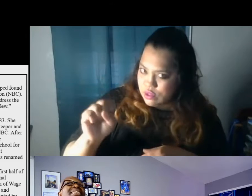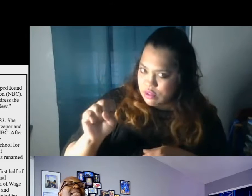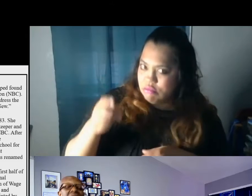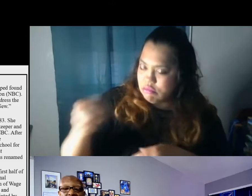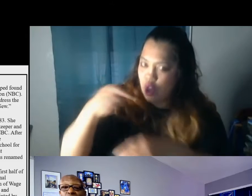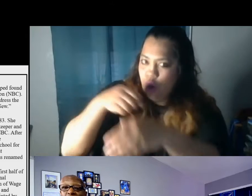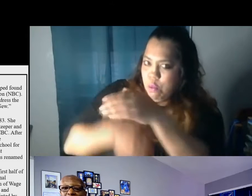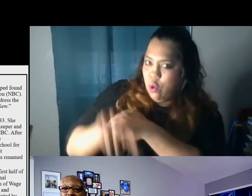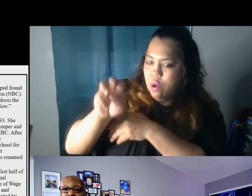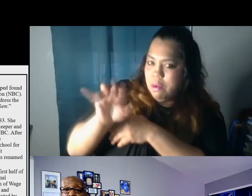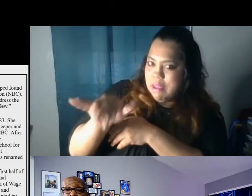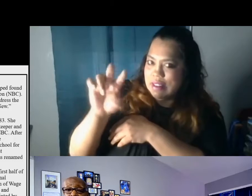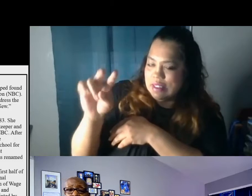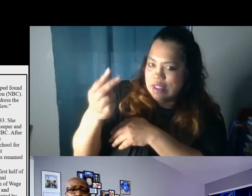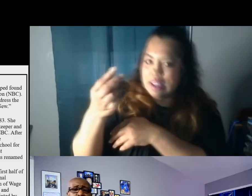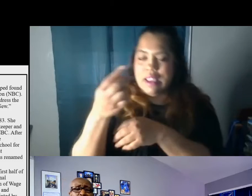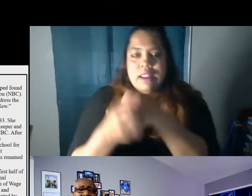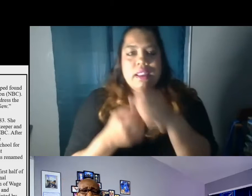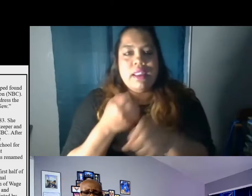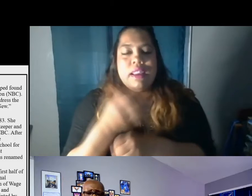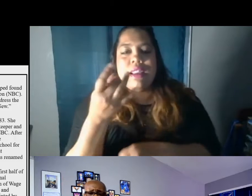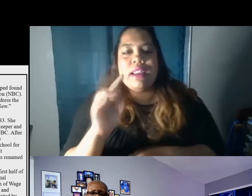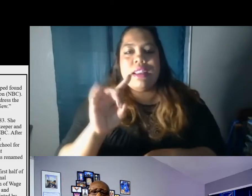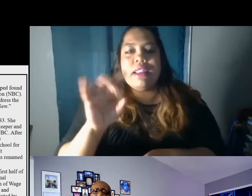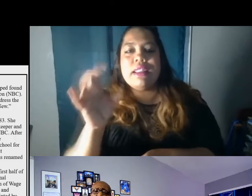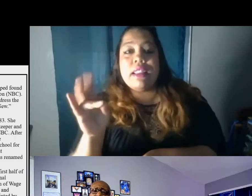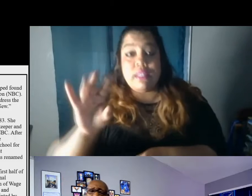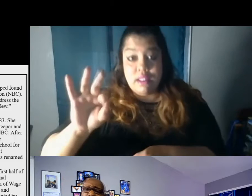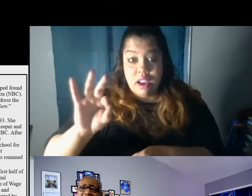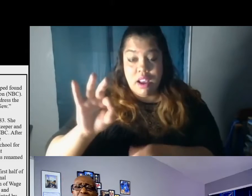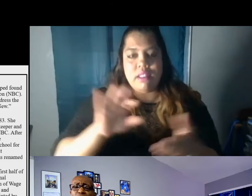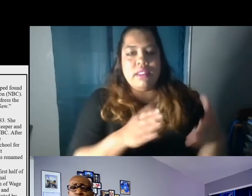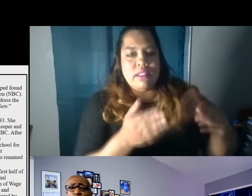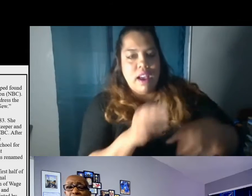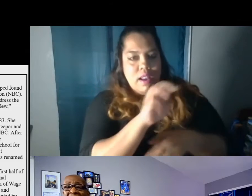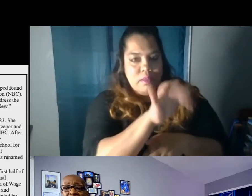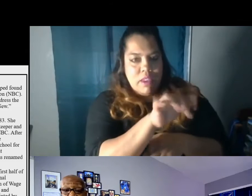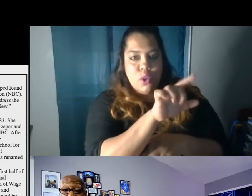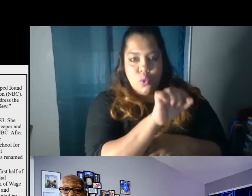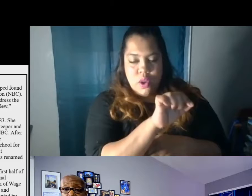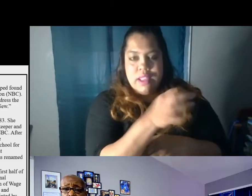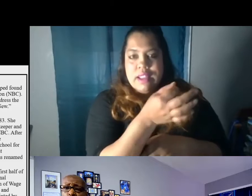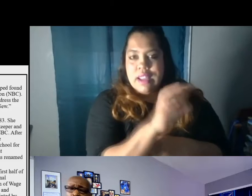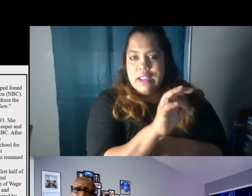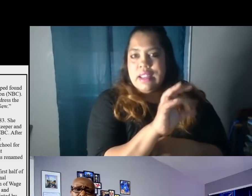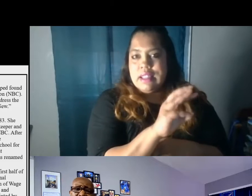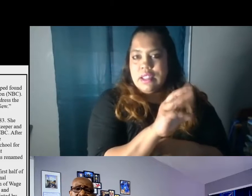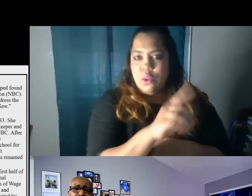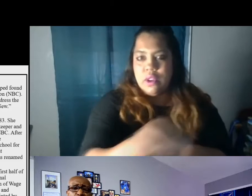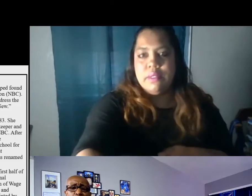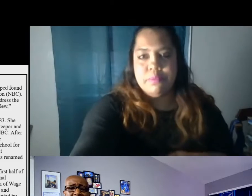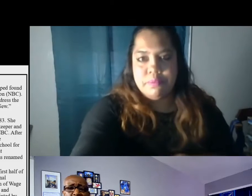May 20th, 1961. She was an educator, religious leader, and social activist who